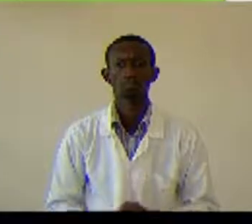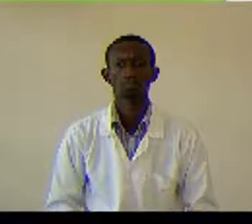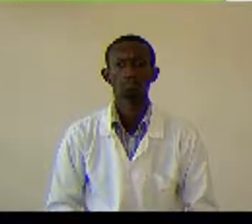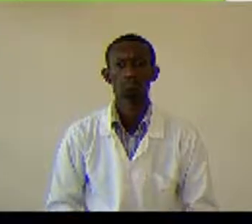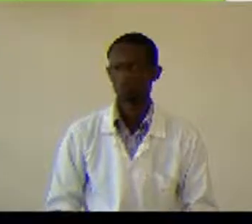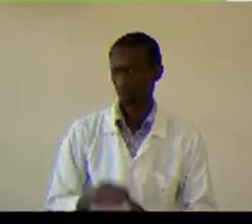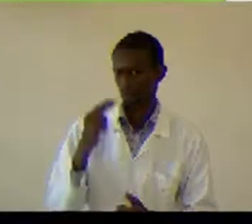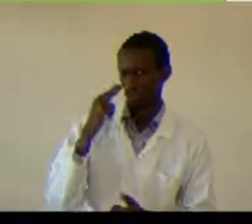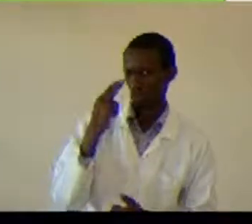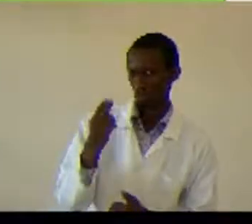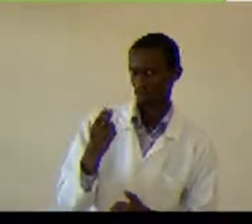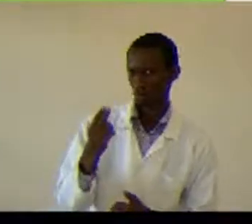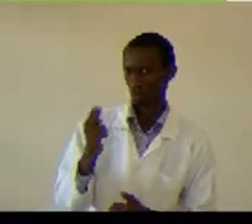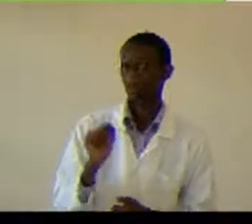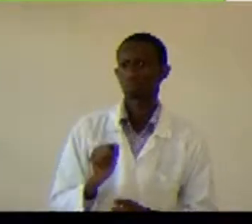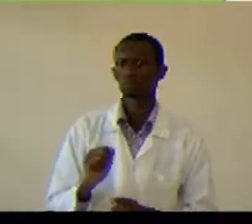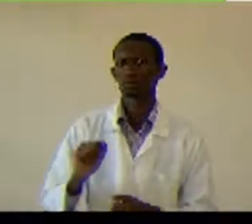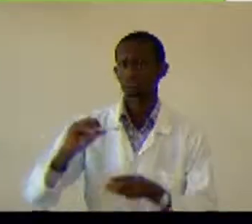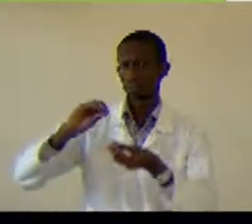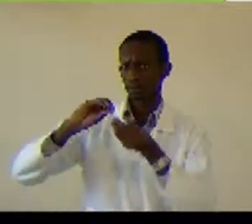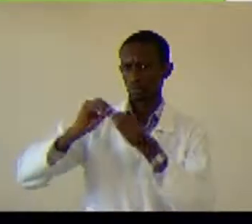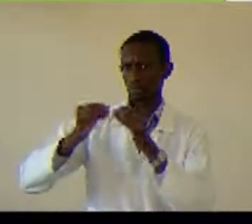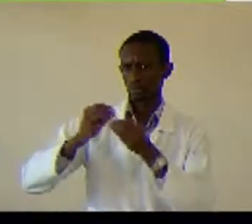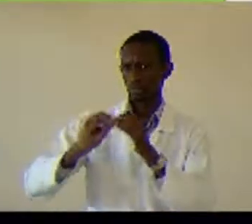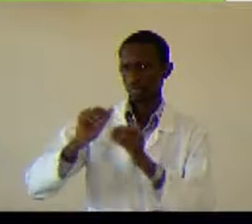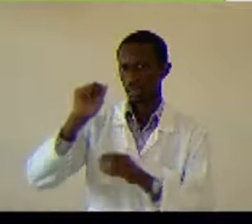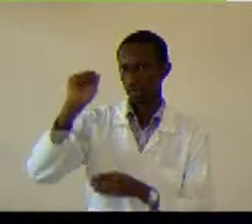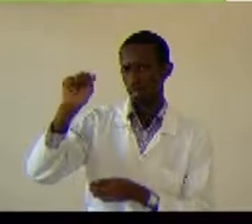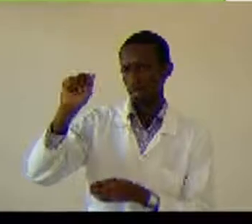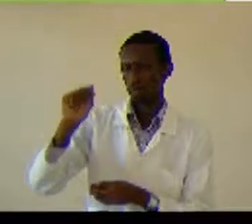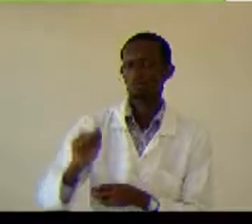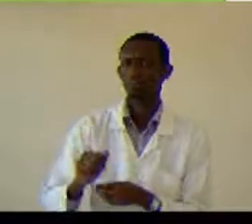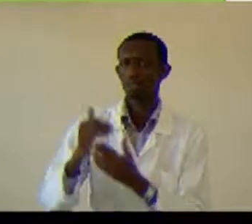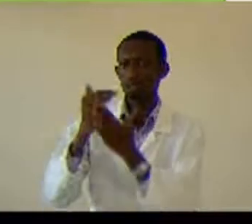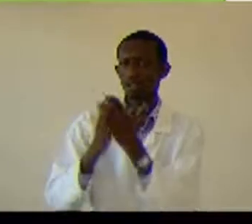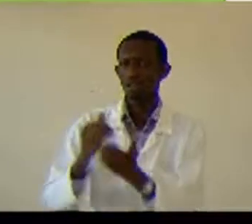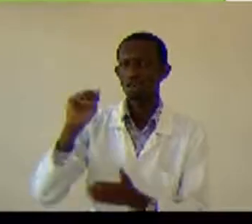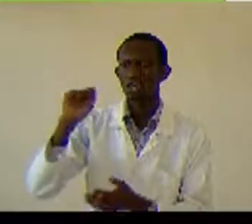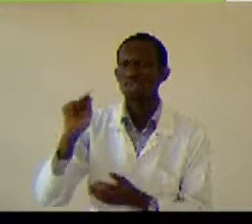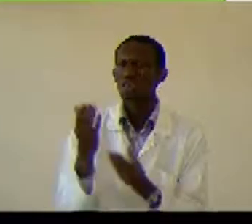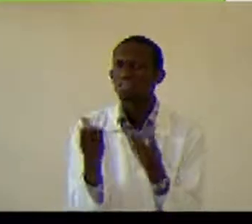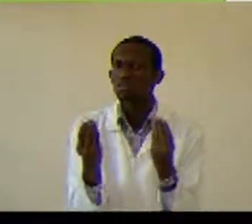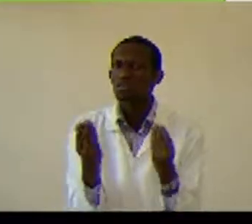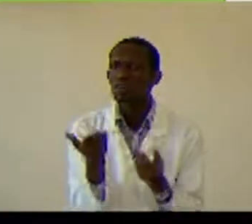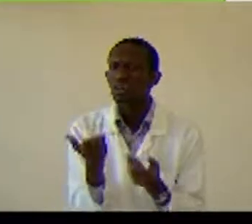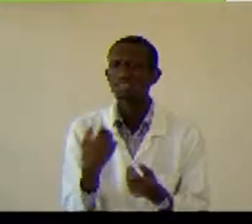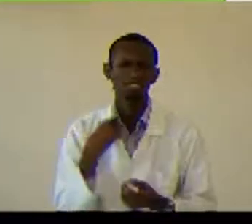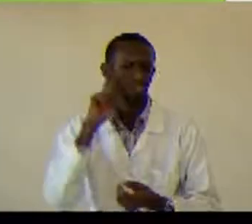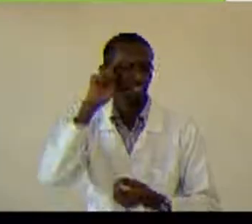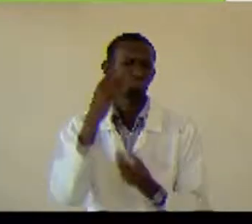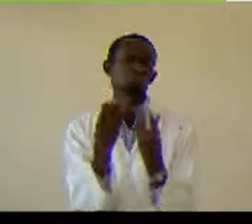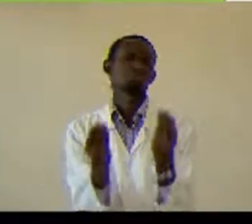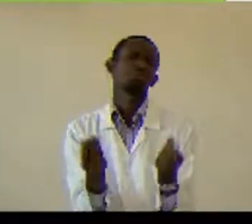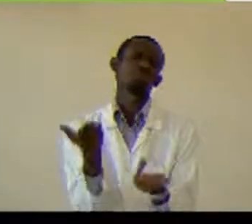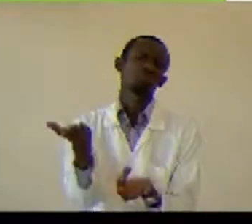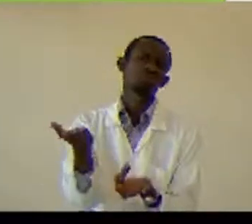So look at part A. Is part A easy? To me, it is quite very easy,